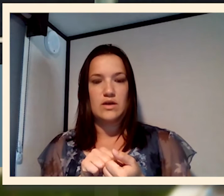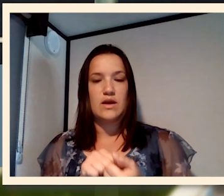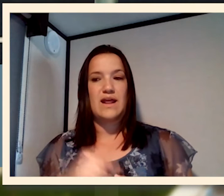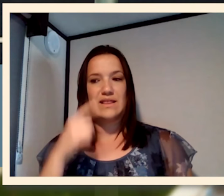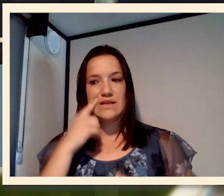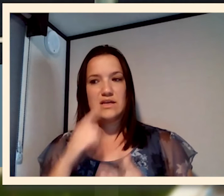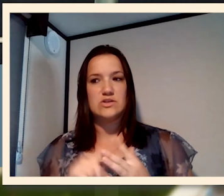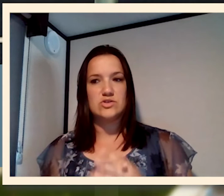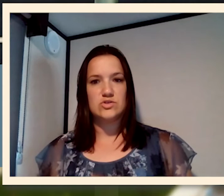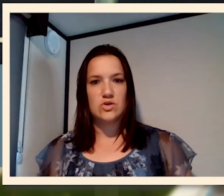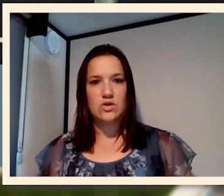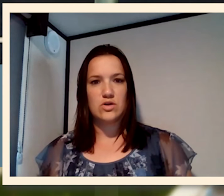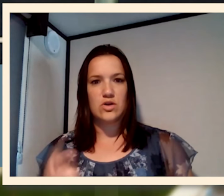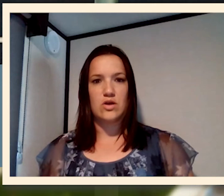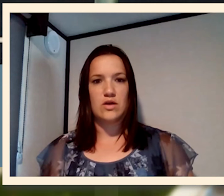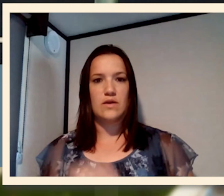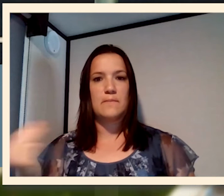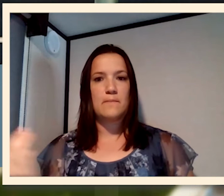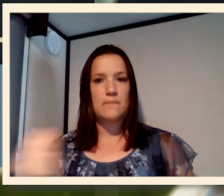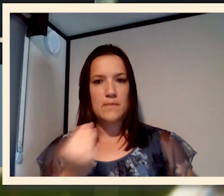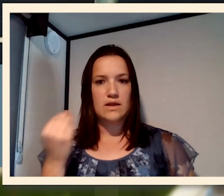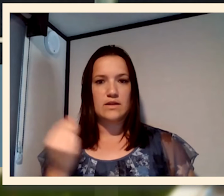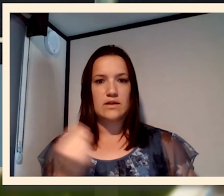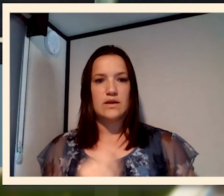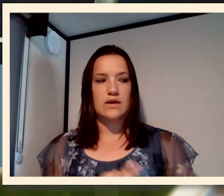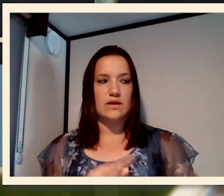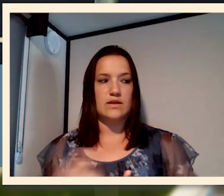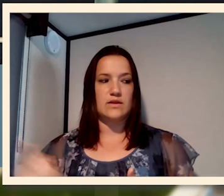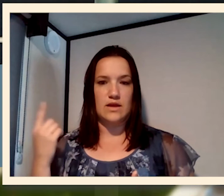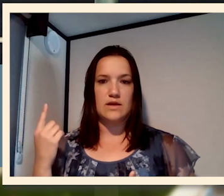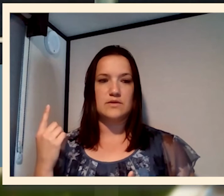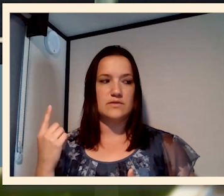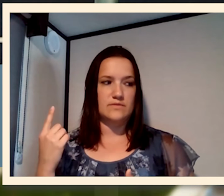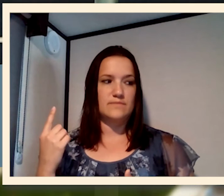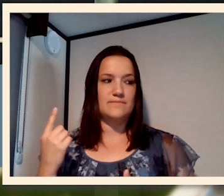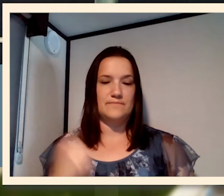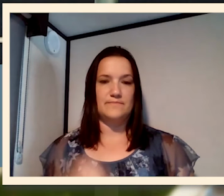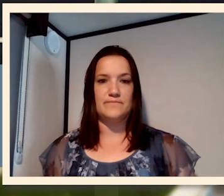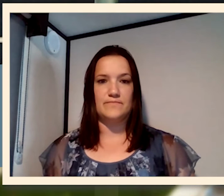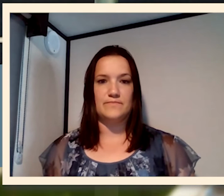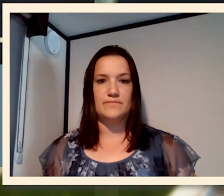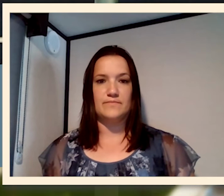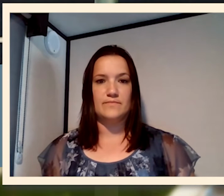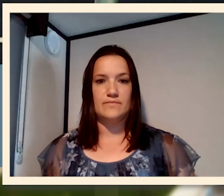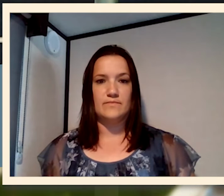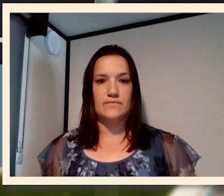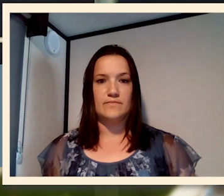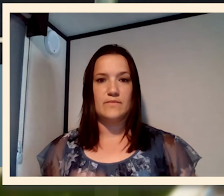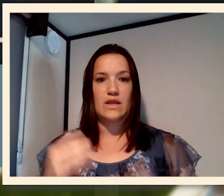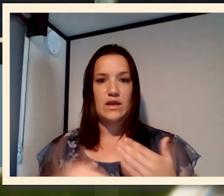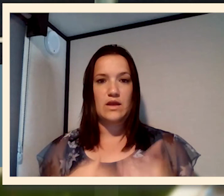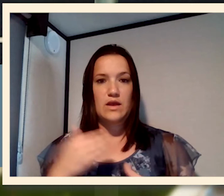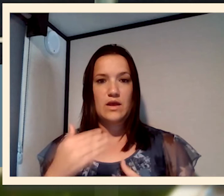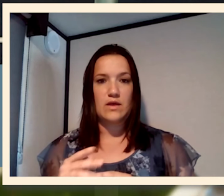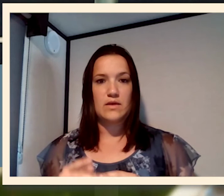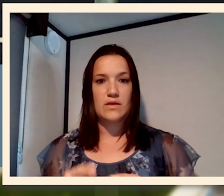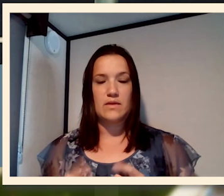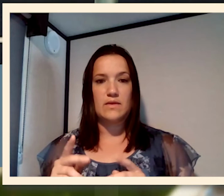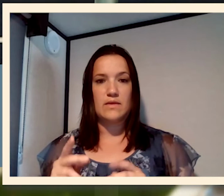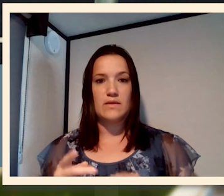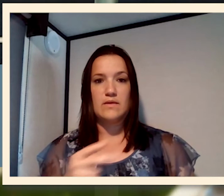disaster, and it started on Monday of last week, that over the course of the